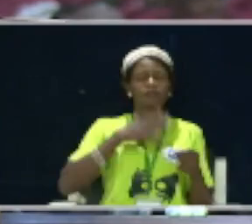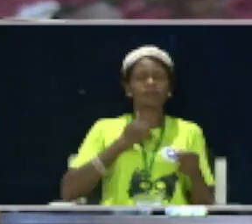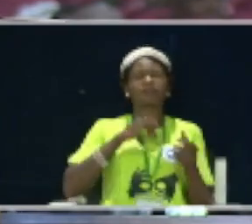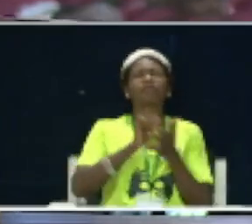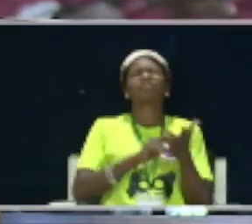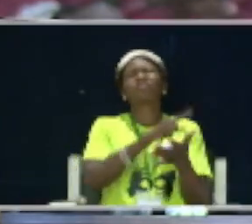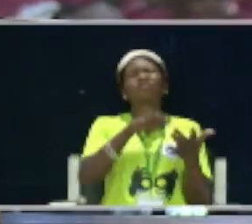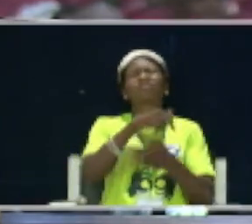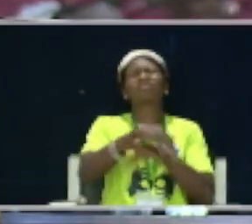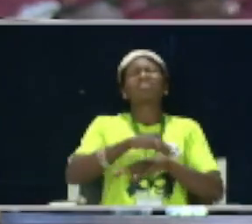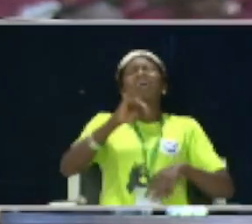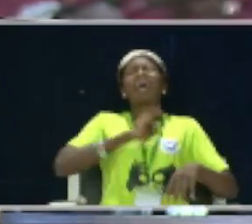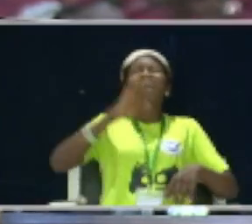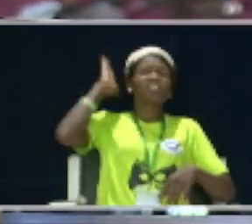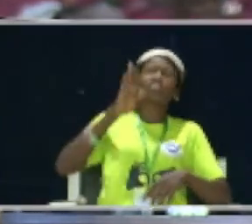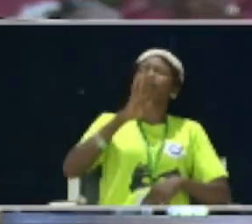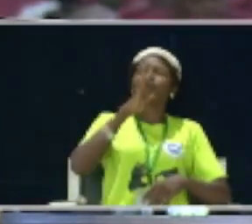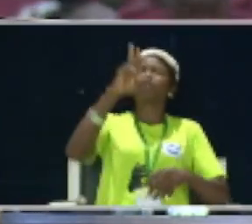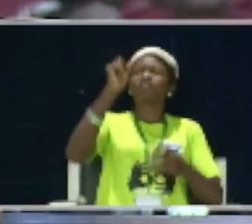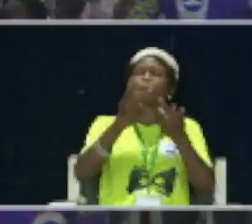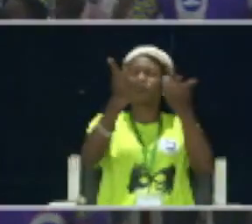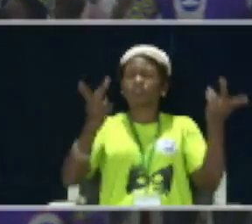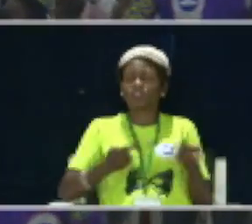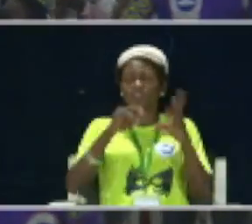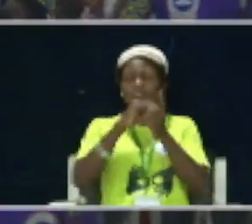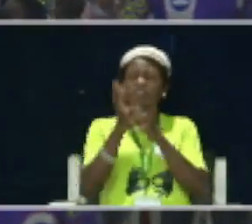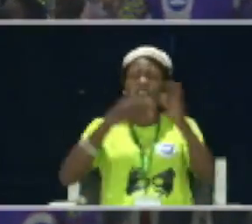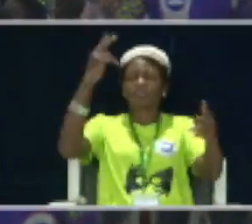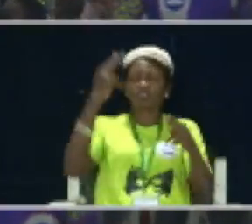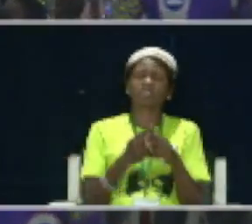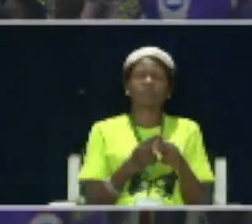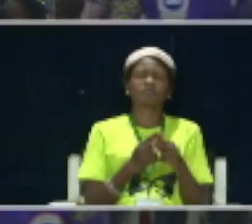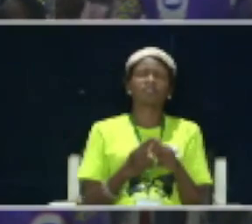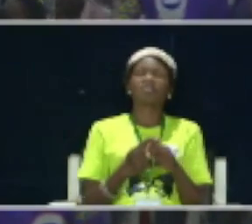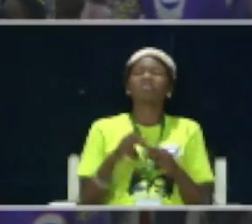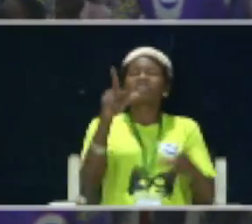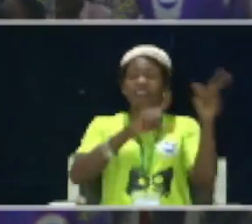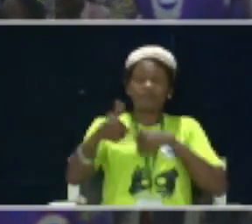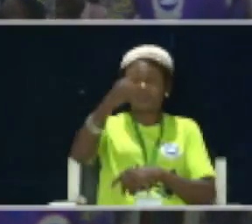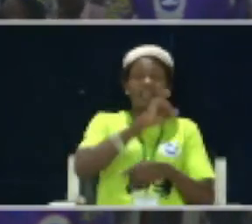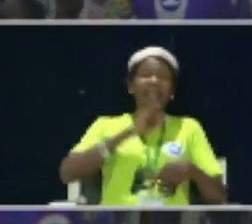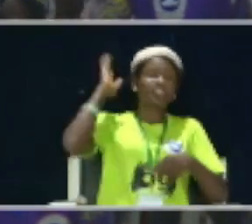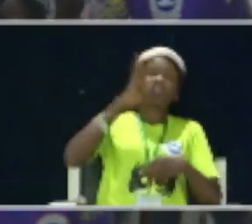tonight I shall be repositioned. I can't hear you.